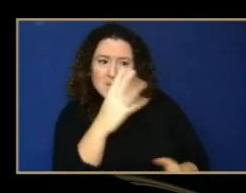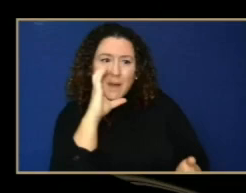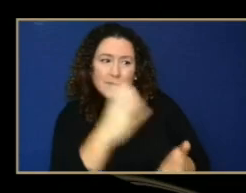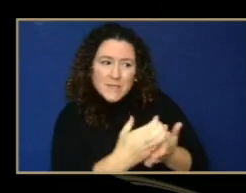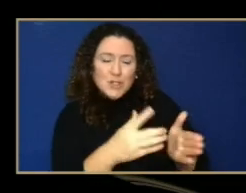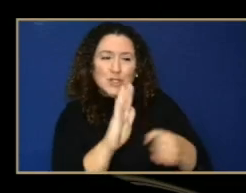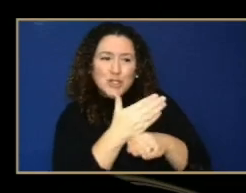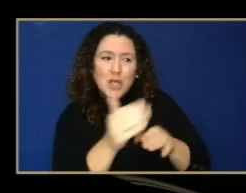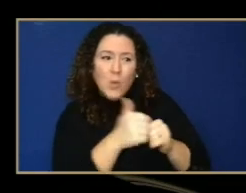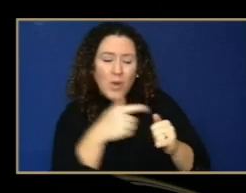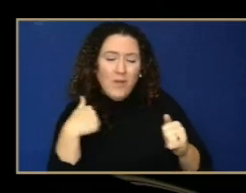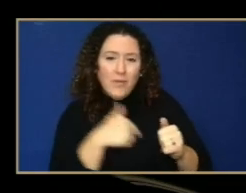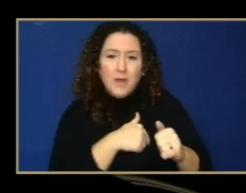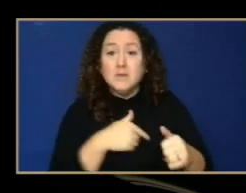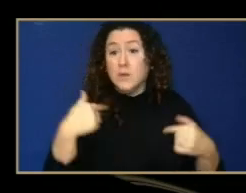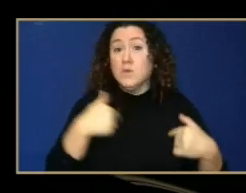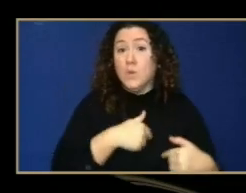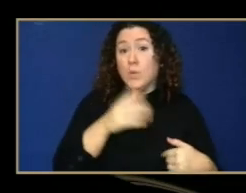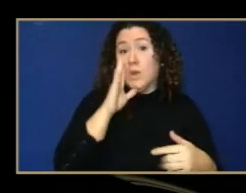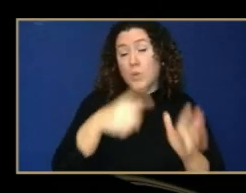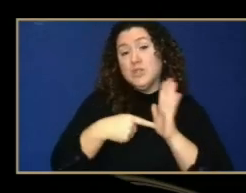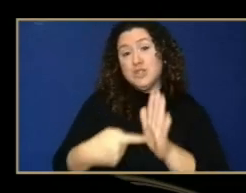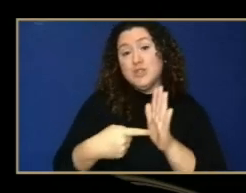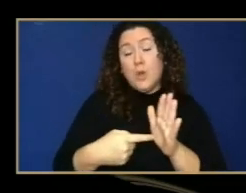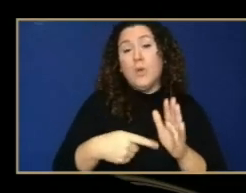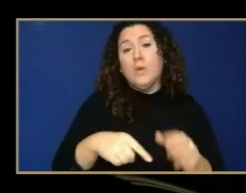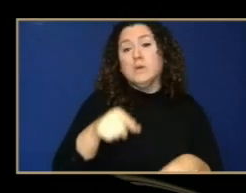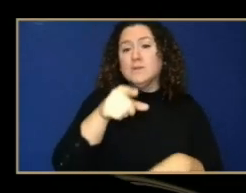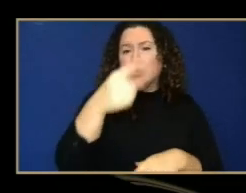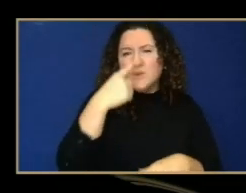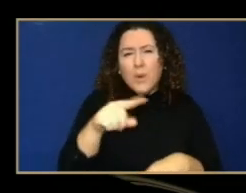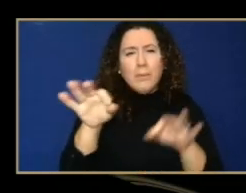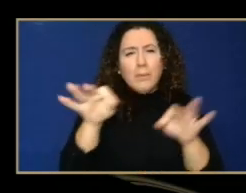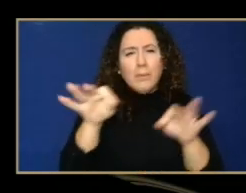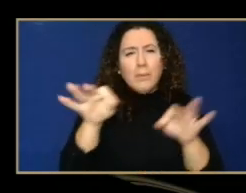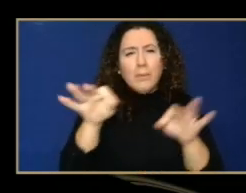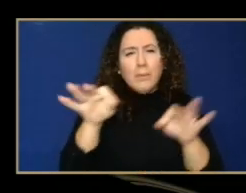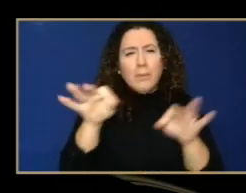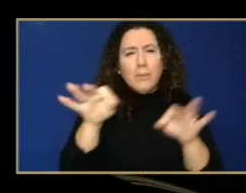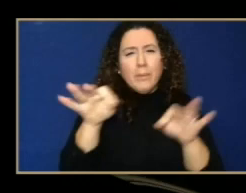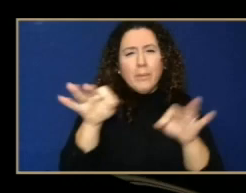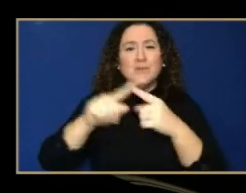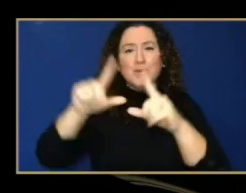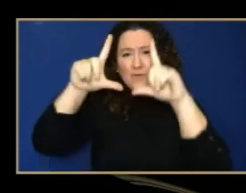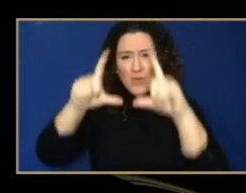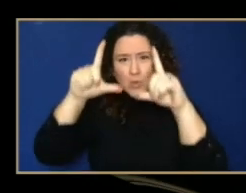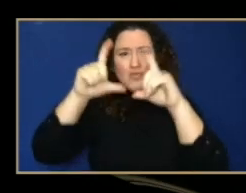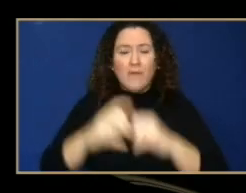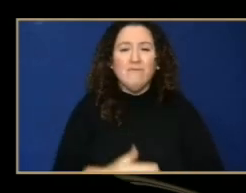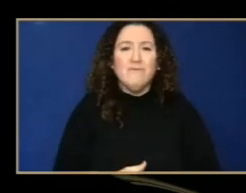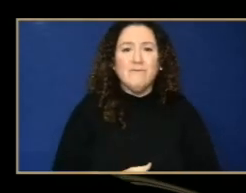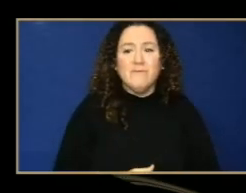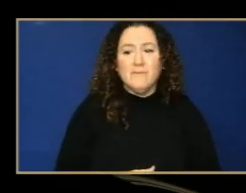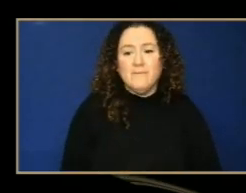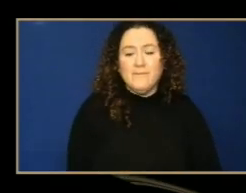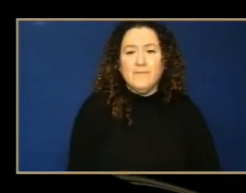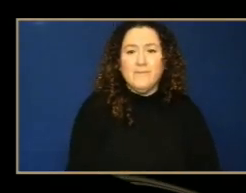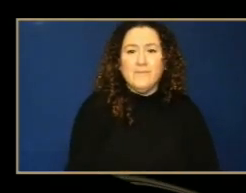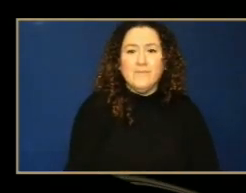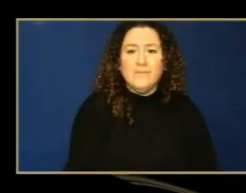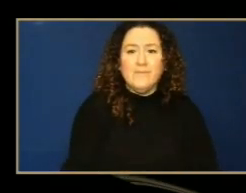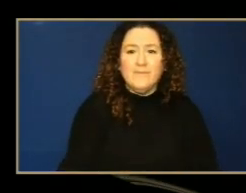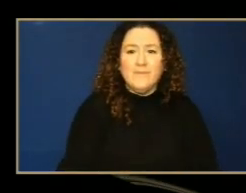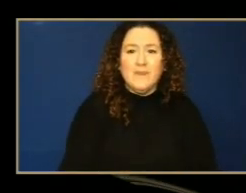some basic tips for how we can best photograph this event in the night sky? What's really great is that Saturn and Jupiter are